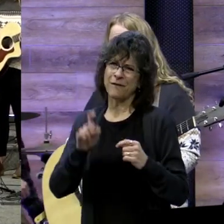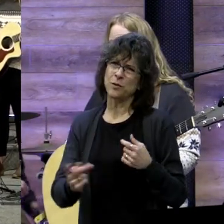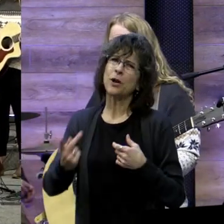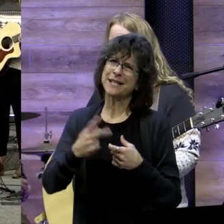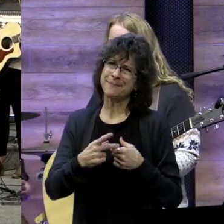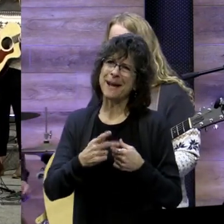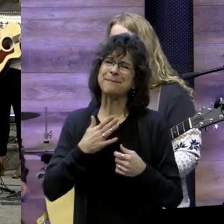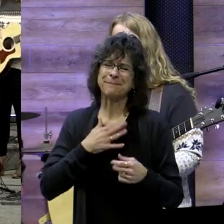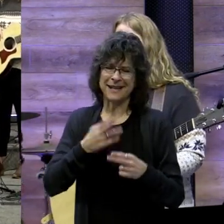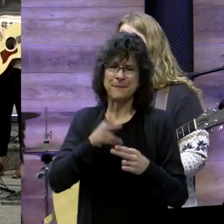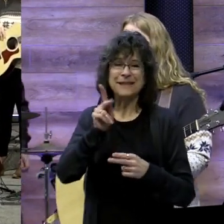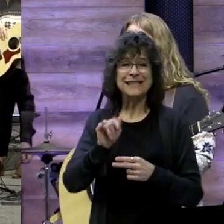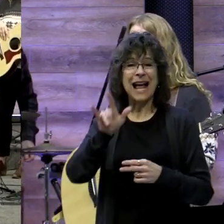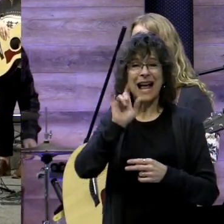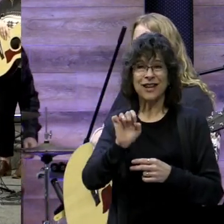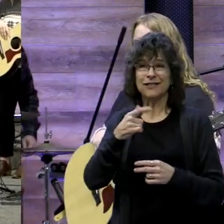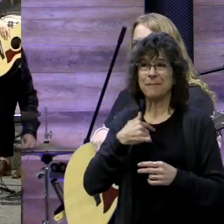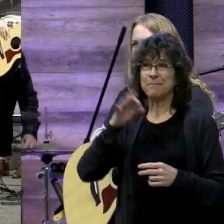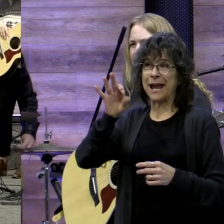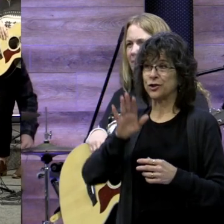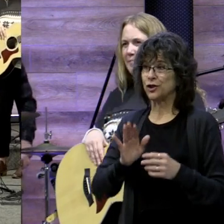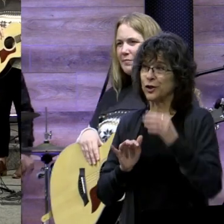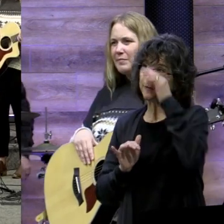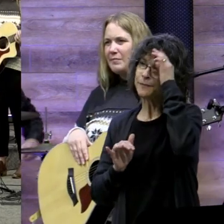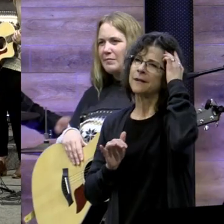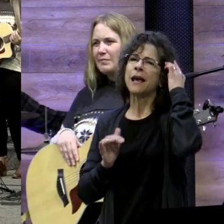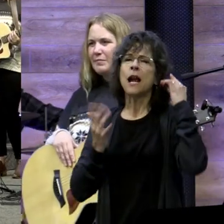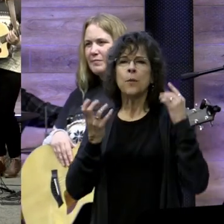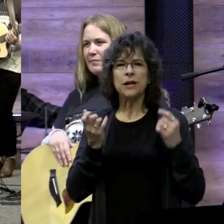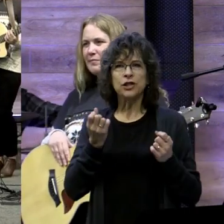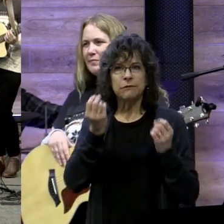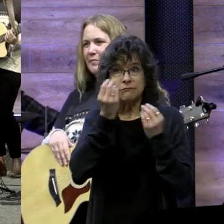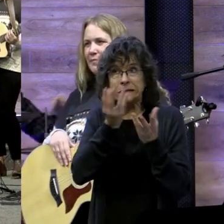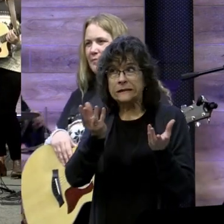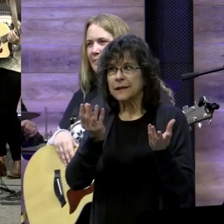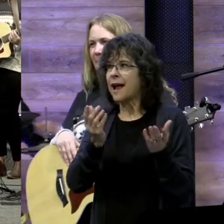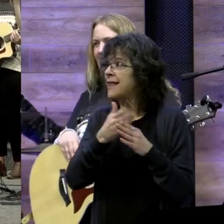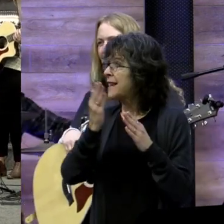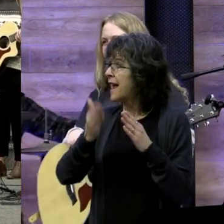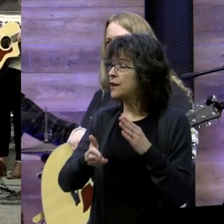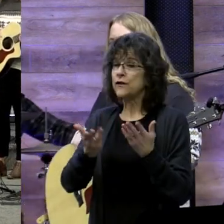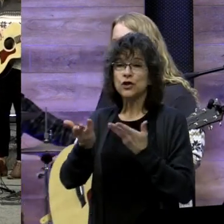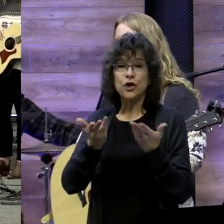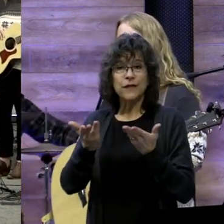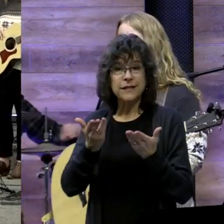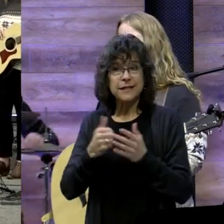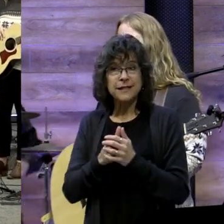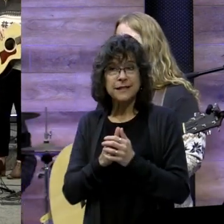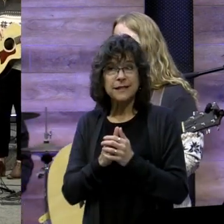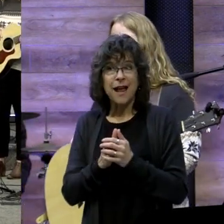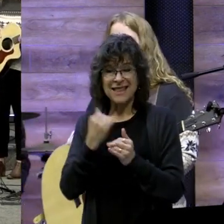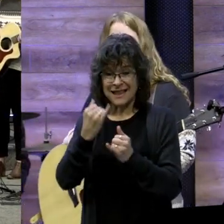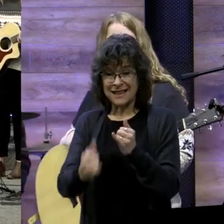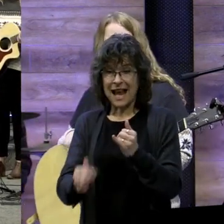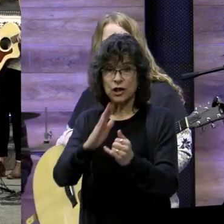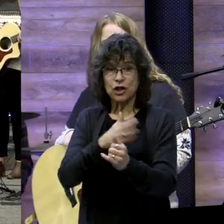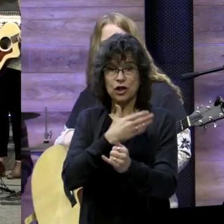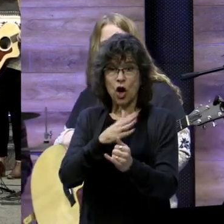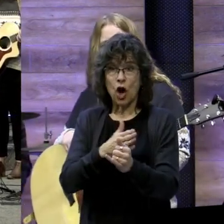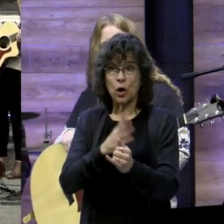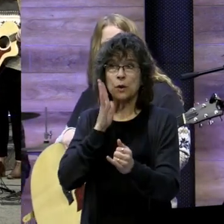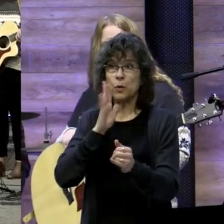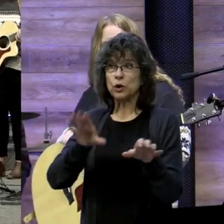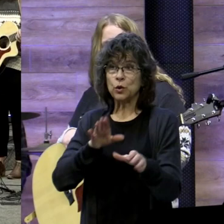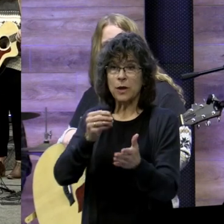My name's Kyle. I'm one of the pastors. And I just wanted to give you a heads up that at the end of the service, the last song, we're going to be receiving our